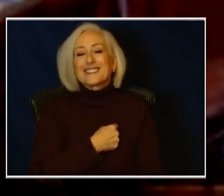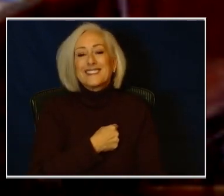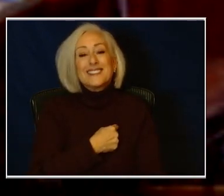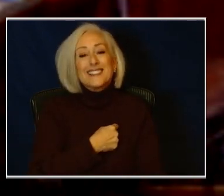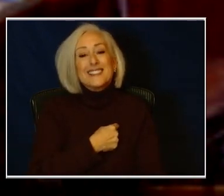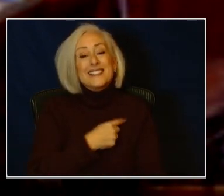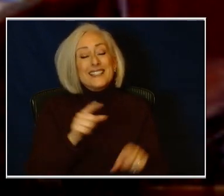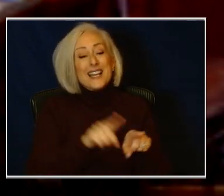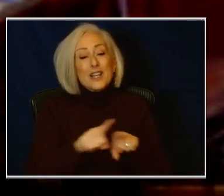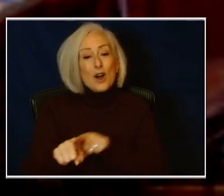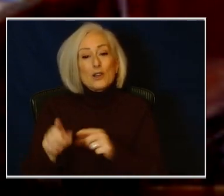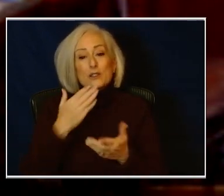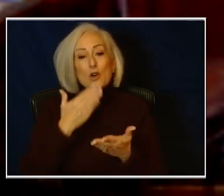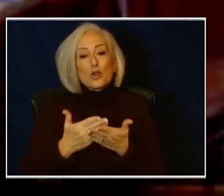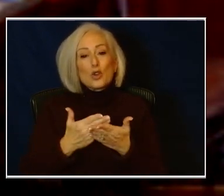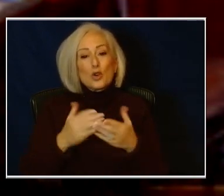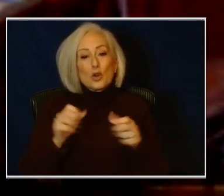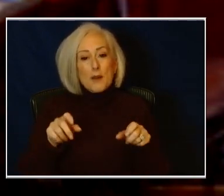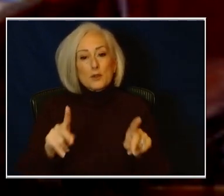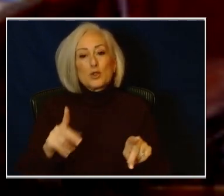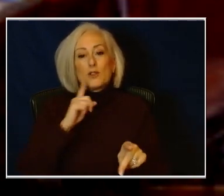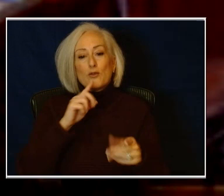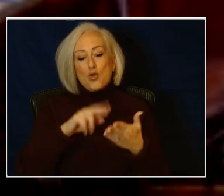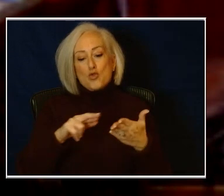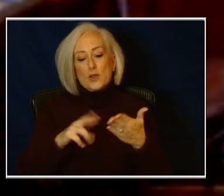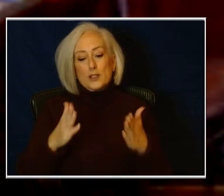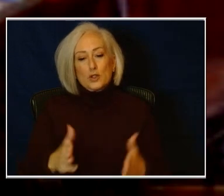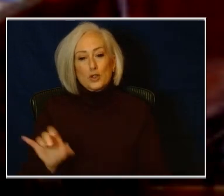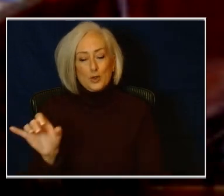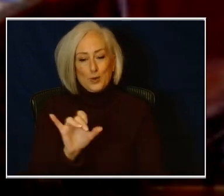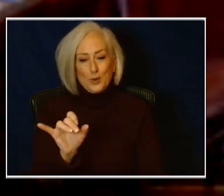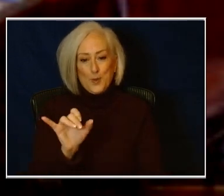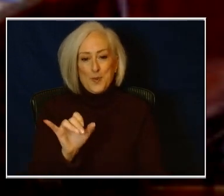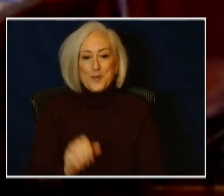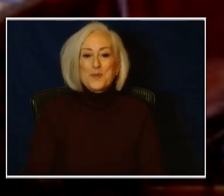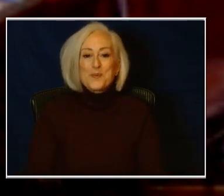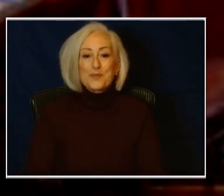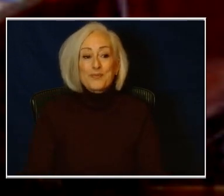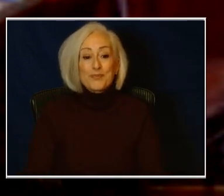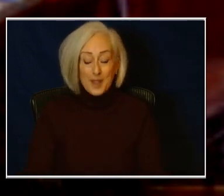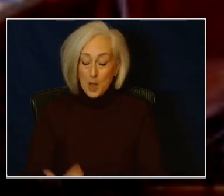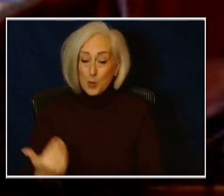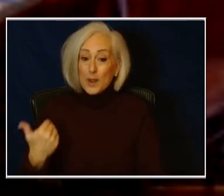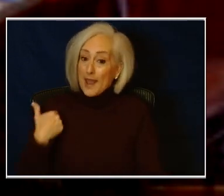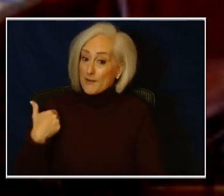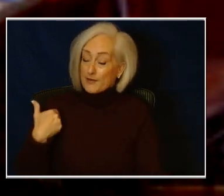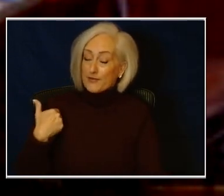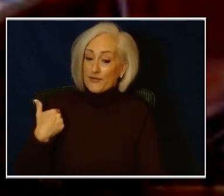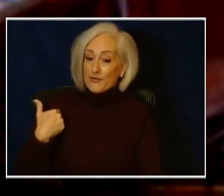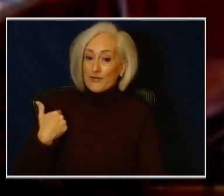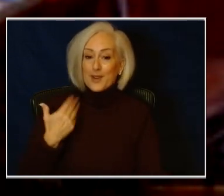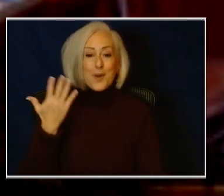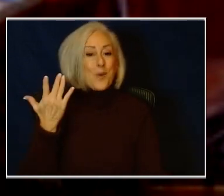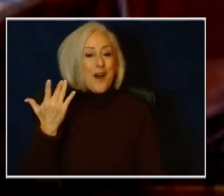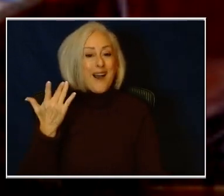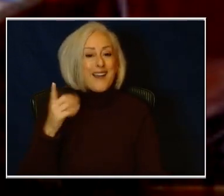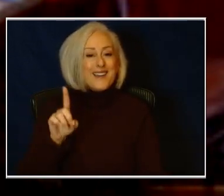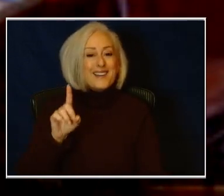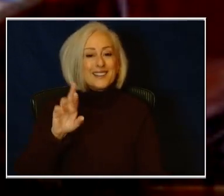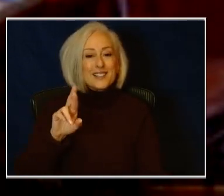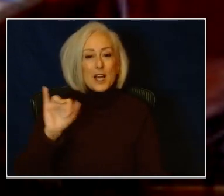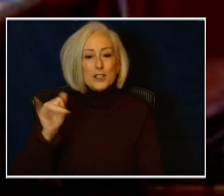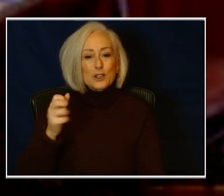be an inspiring opportunity for researchers too. And we have that because Roy Jensen and